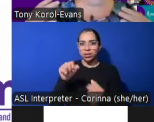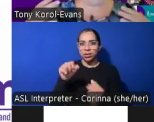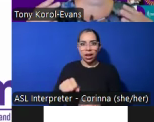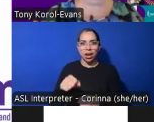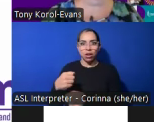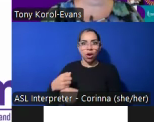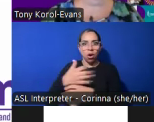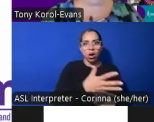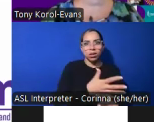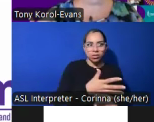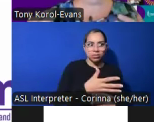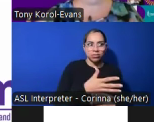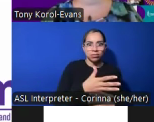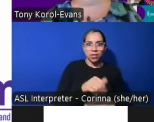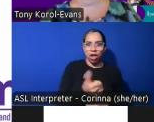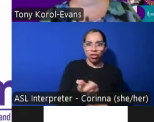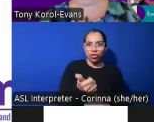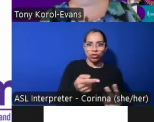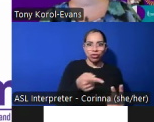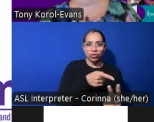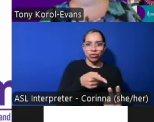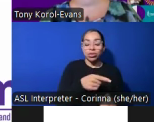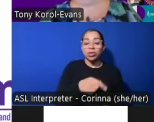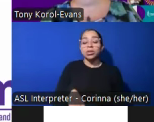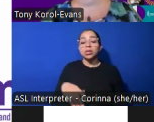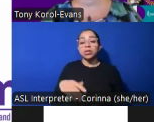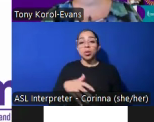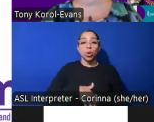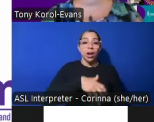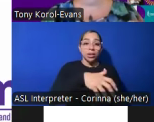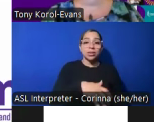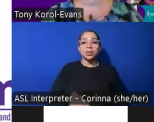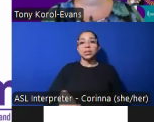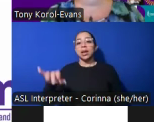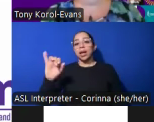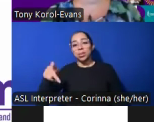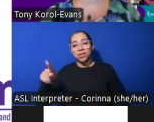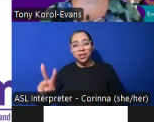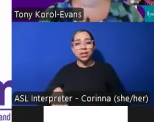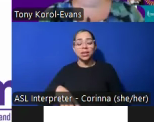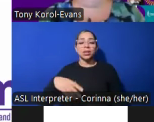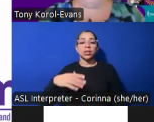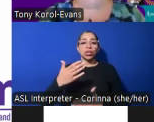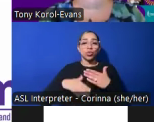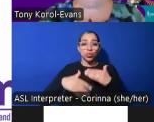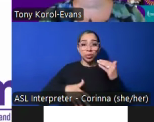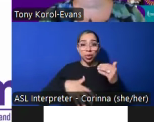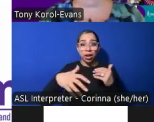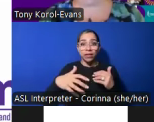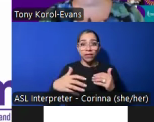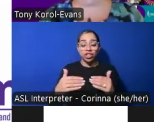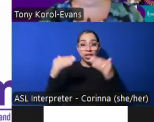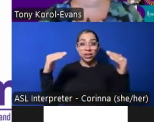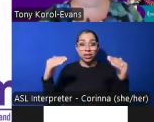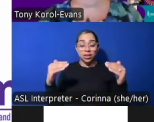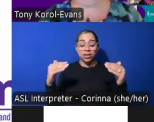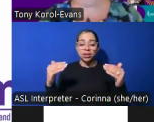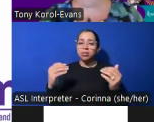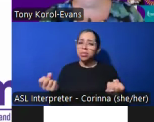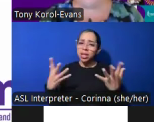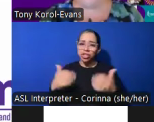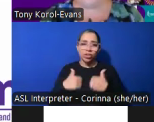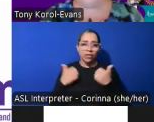So when we talk about pregnancy, intimate partner violence, and reproductive justice, keep in mind that many survivors will choose to remain